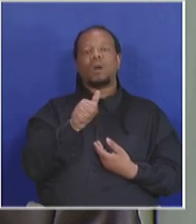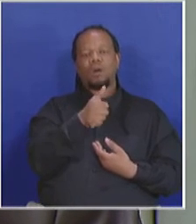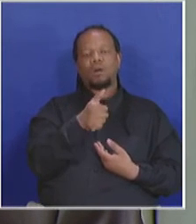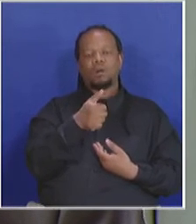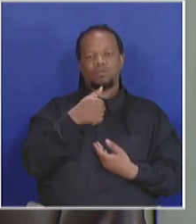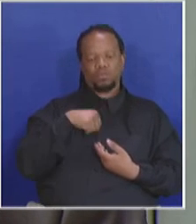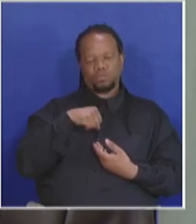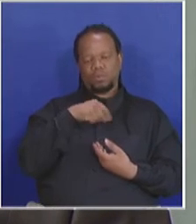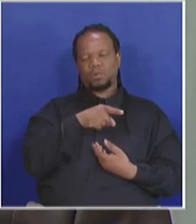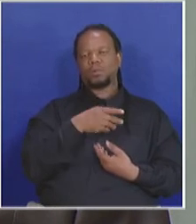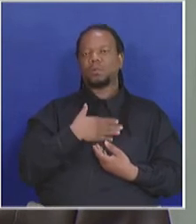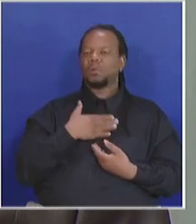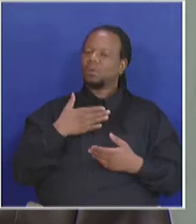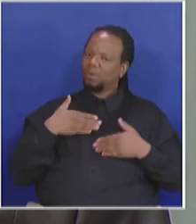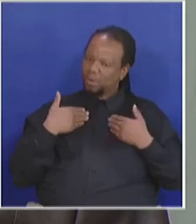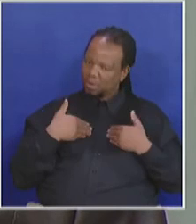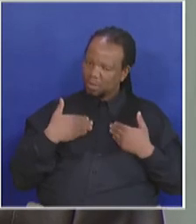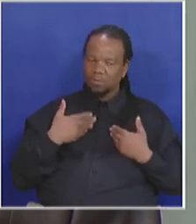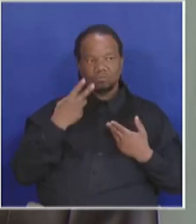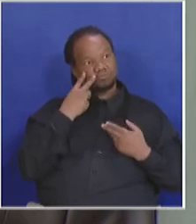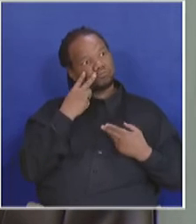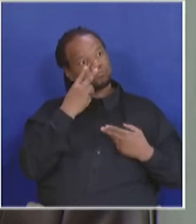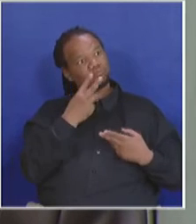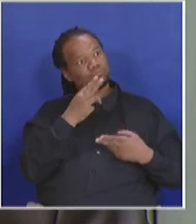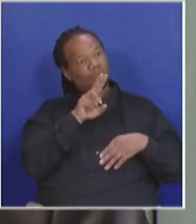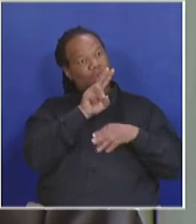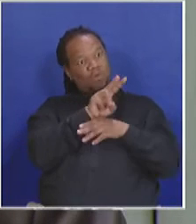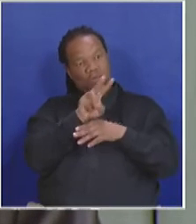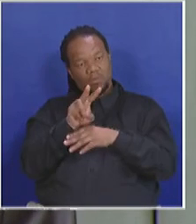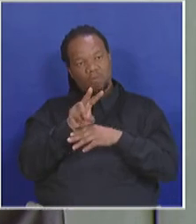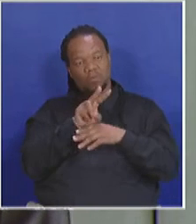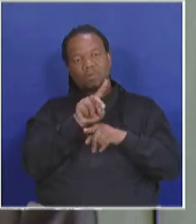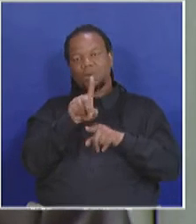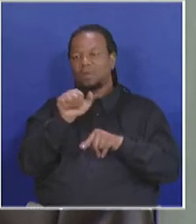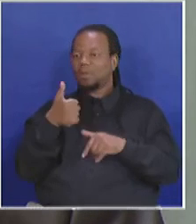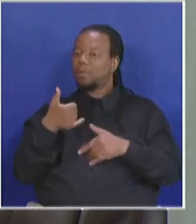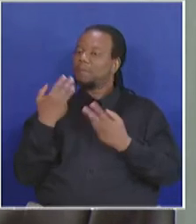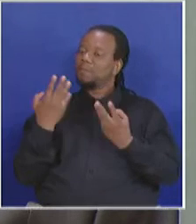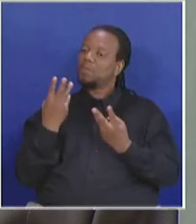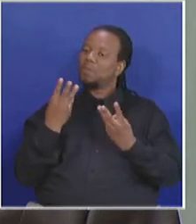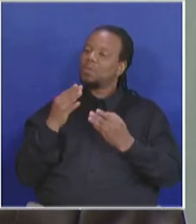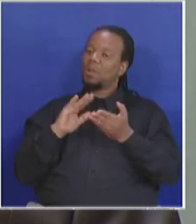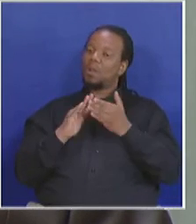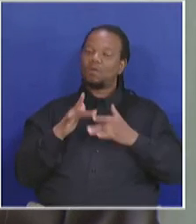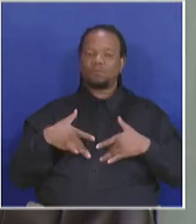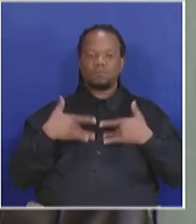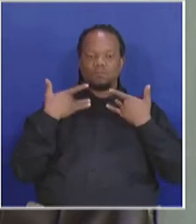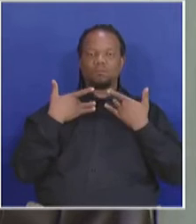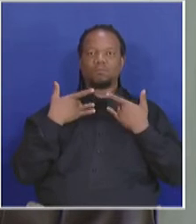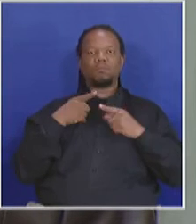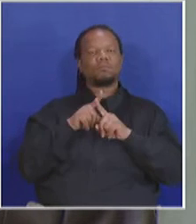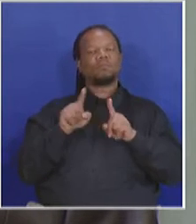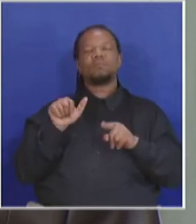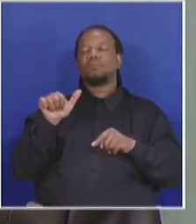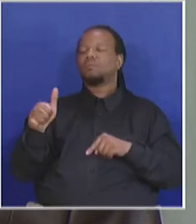initiatives that aim at enhancing oversight work and improve lives of our people. Across government,